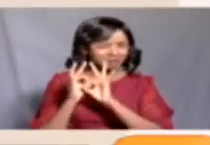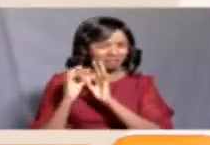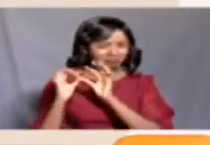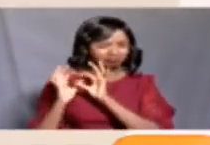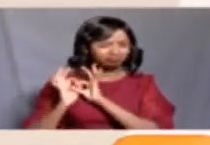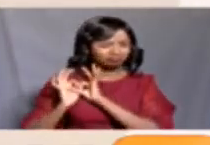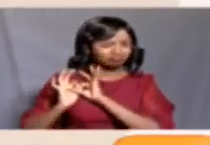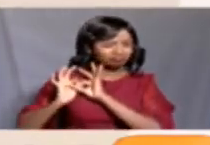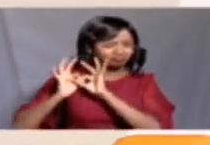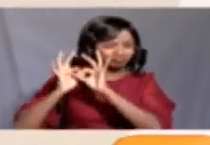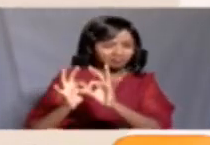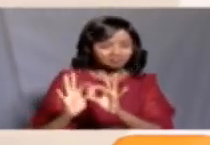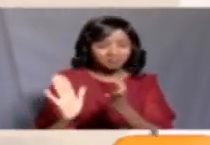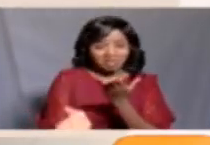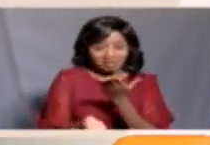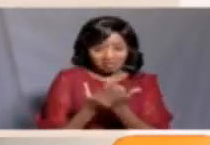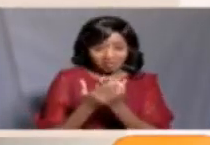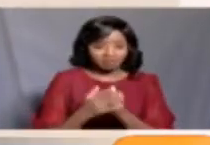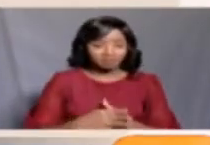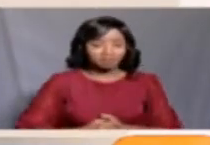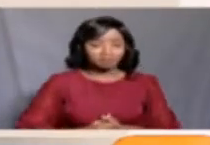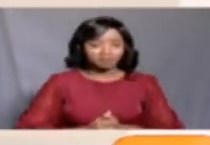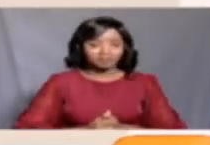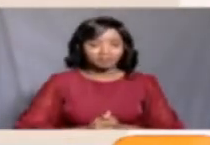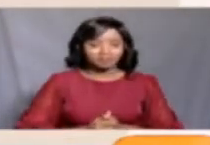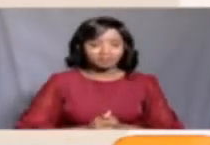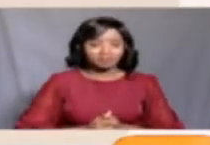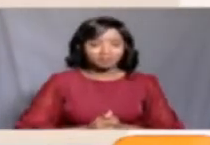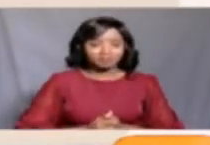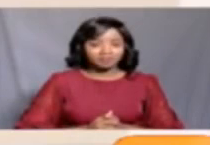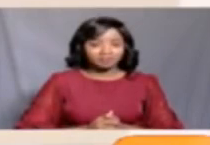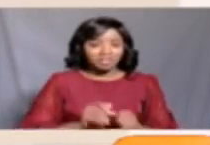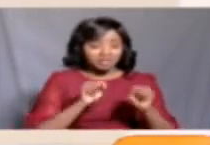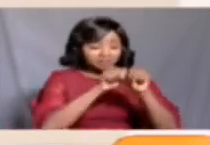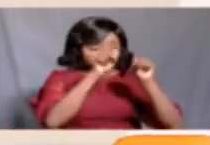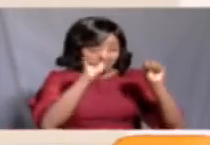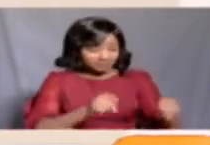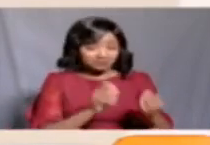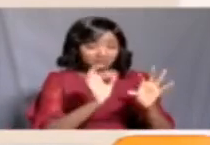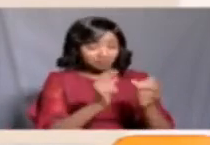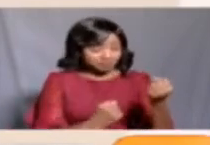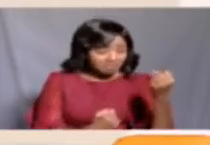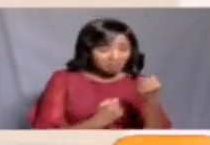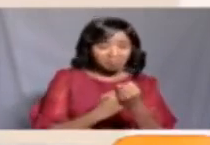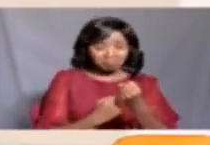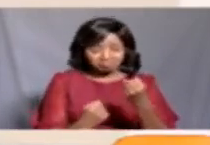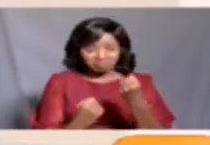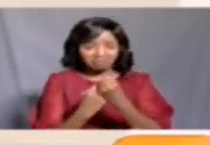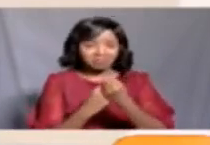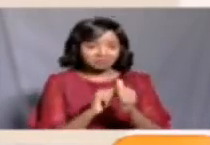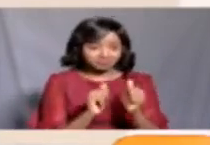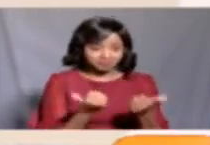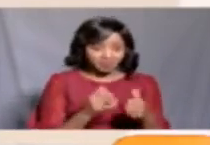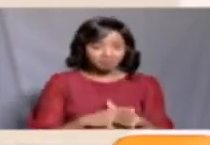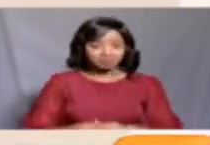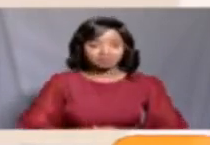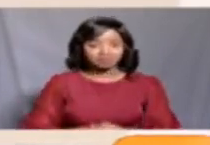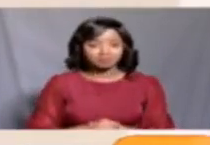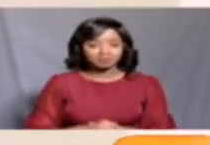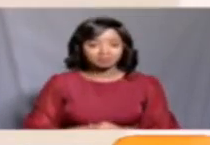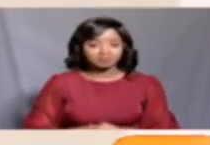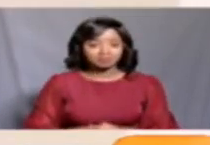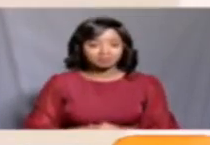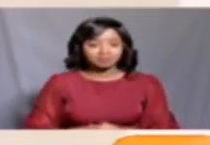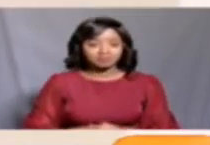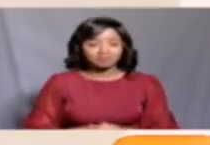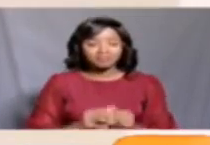very robust and stoic over the years. Systems of accountability and support that we had, which had and relied on the